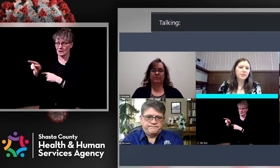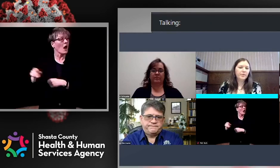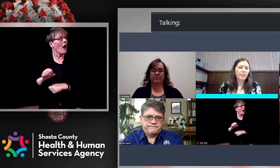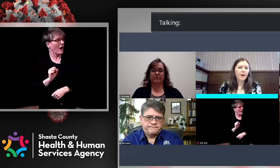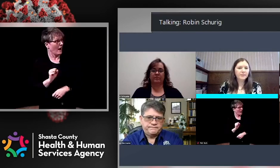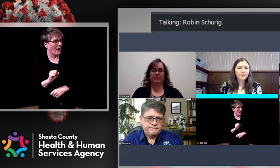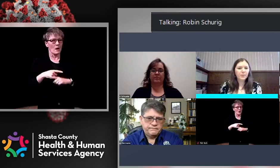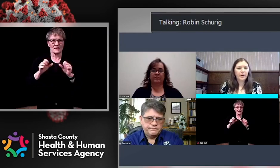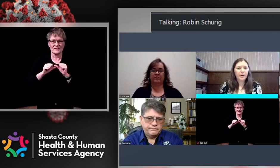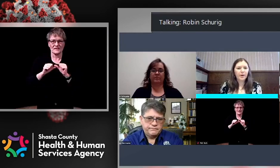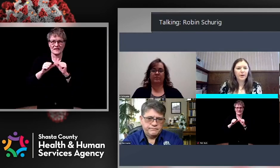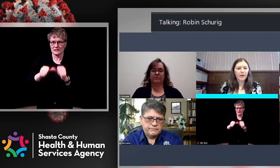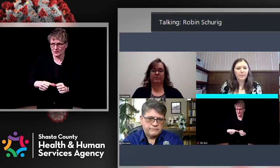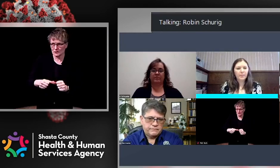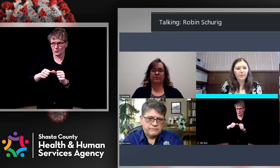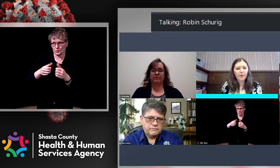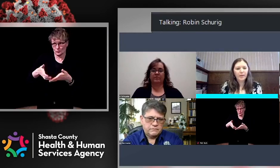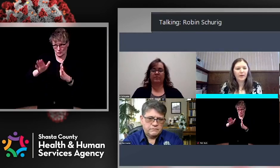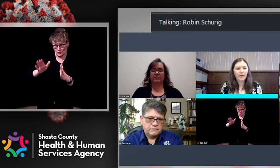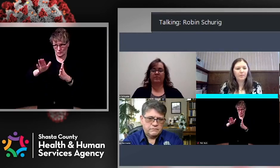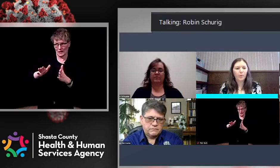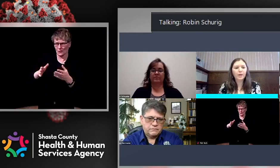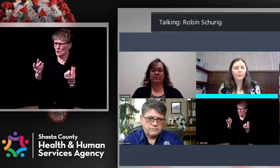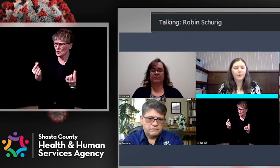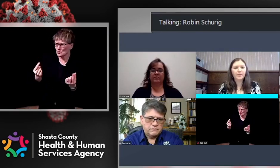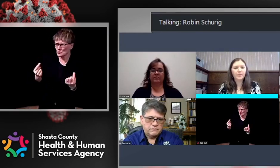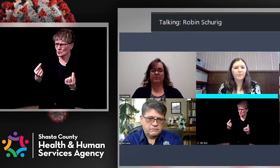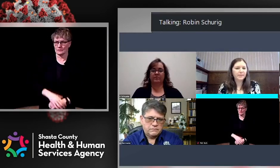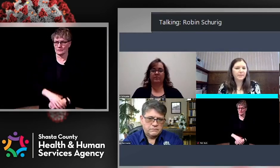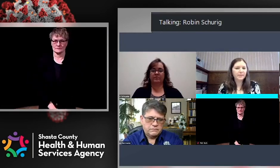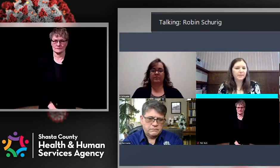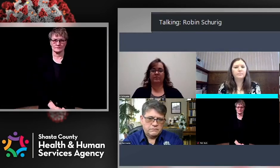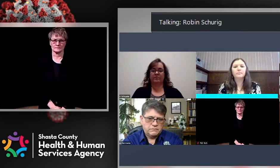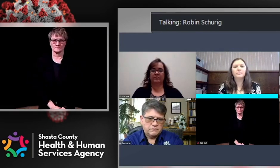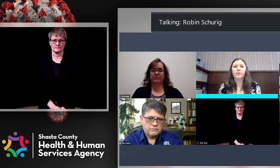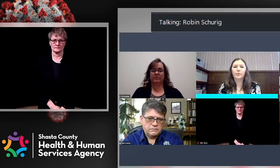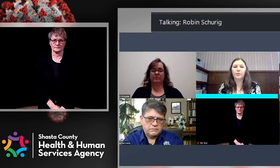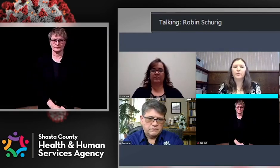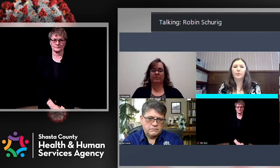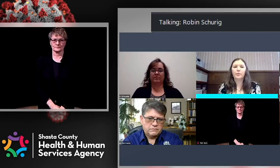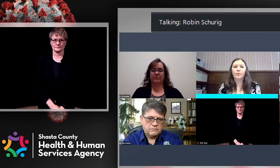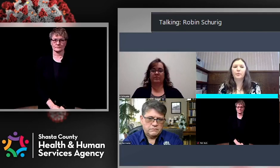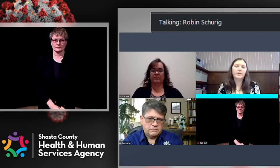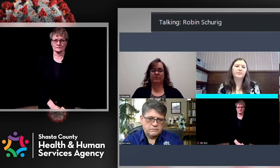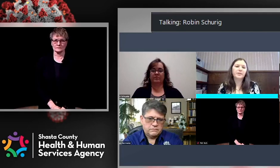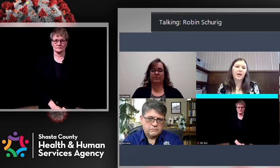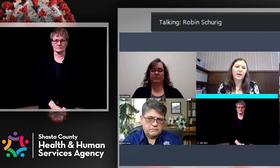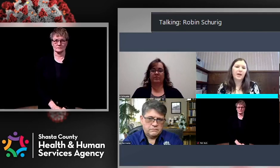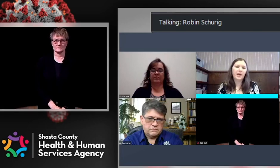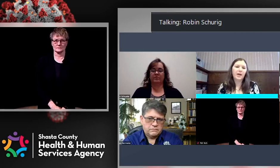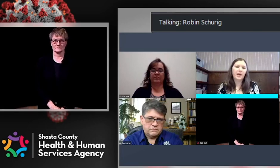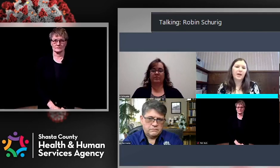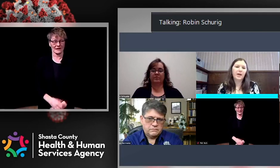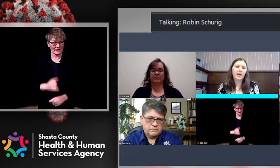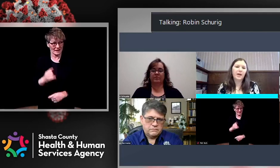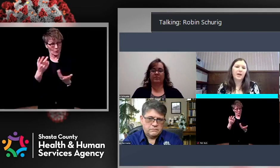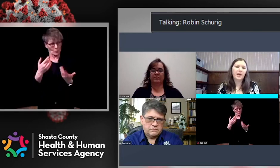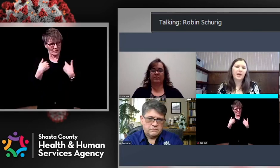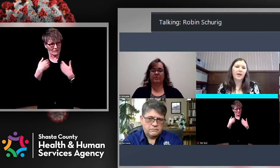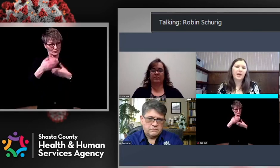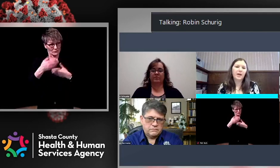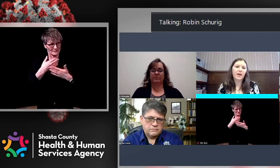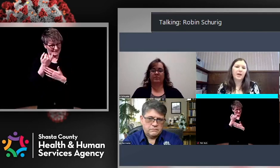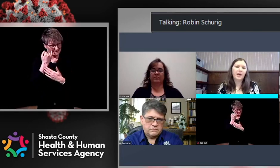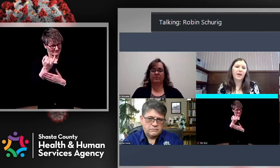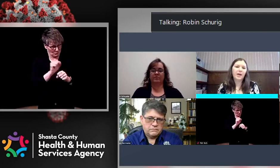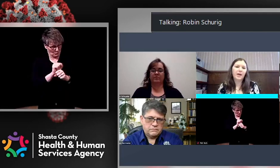So we do have a process where if we have worked with a business over a long period of time and have provided